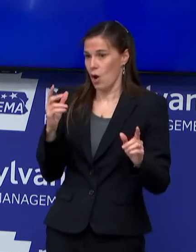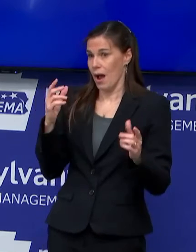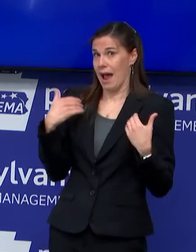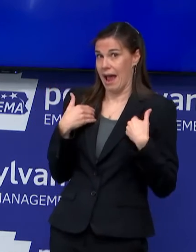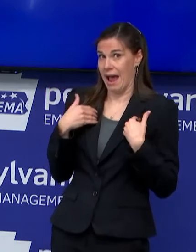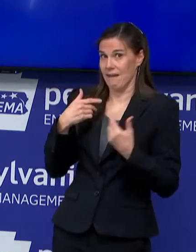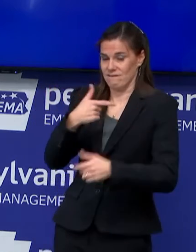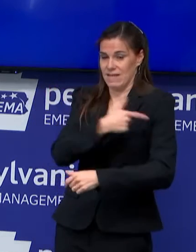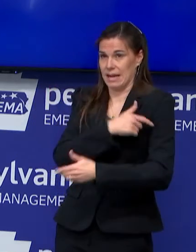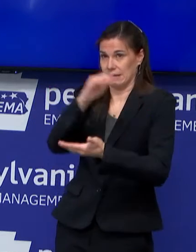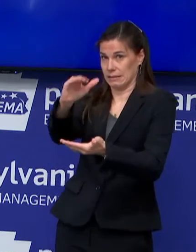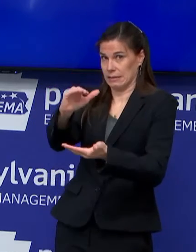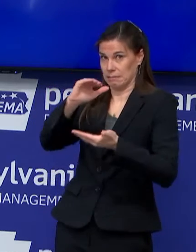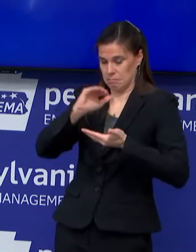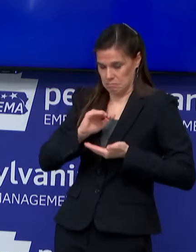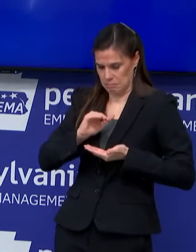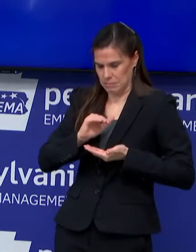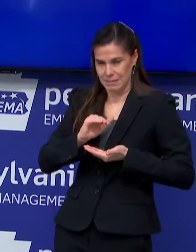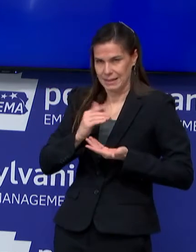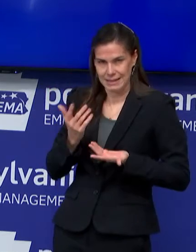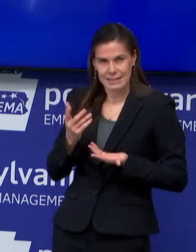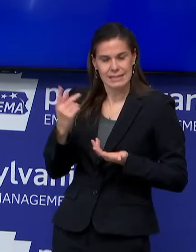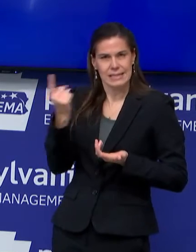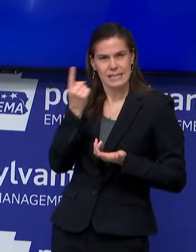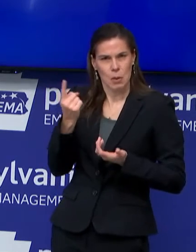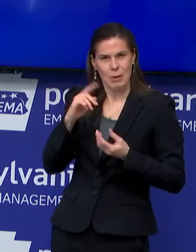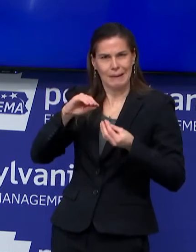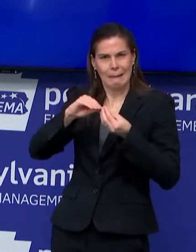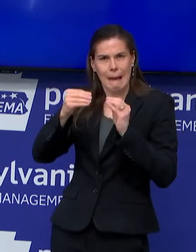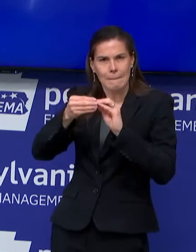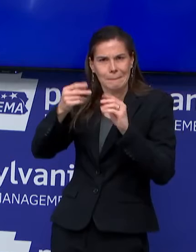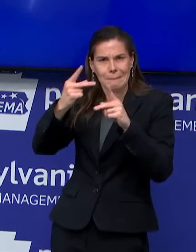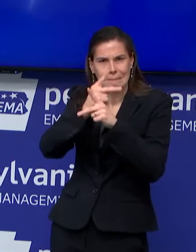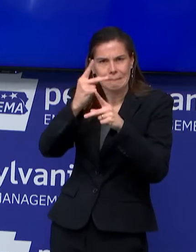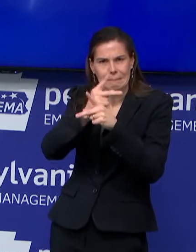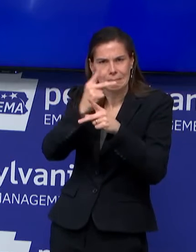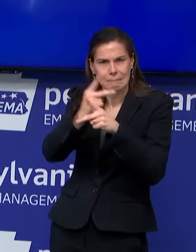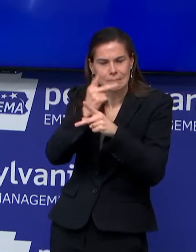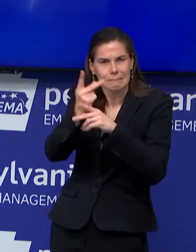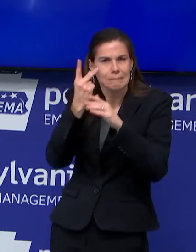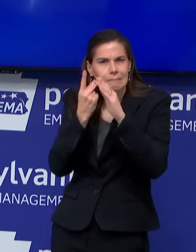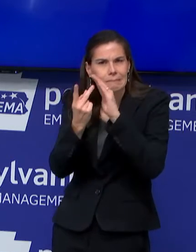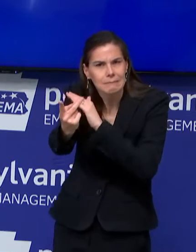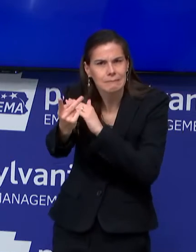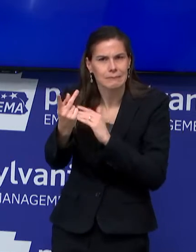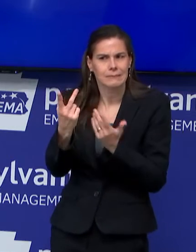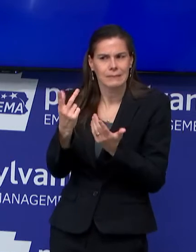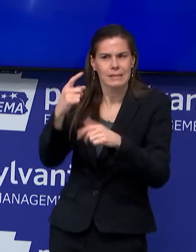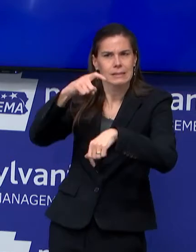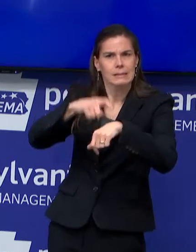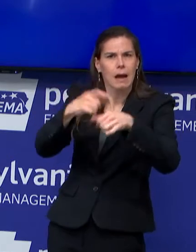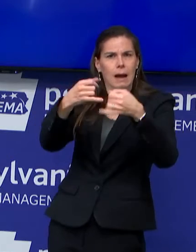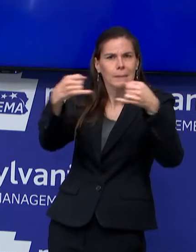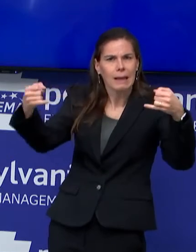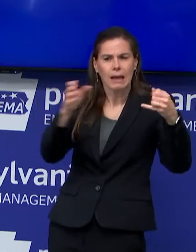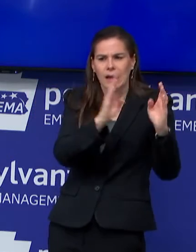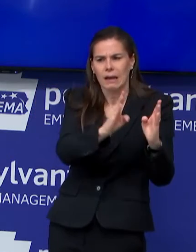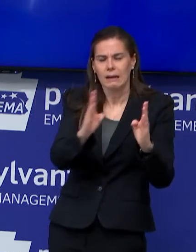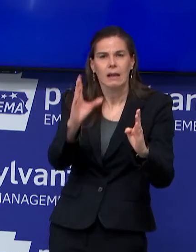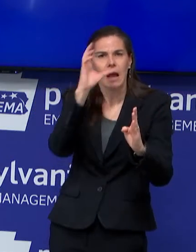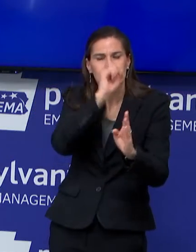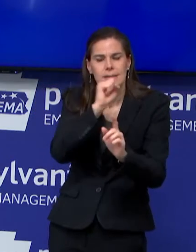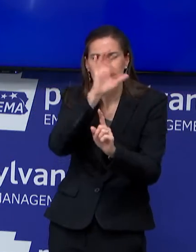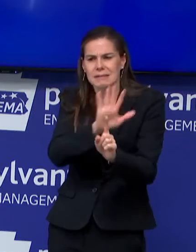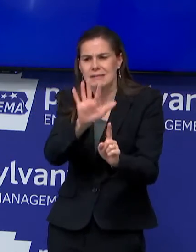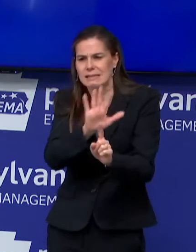vaccines are coming in. Is somebody just even putting the numbers together to sort of come up with a timeline and an estimate to